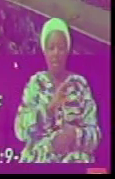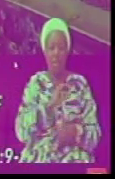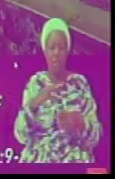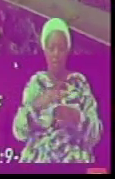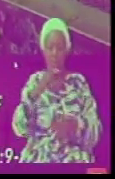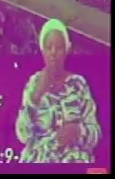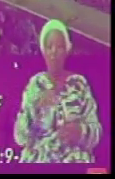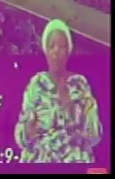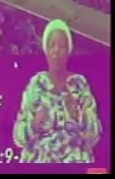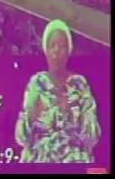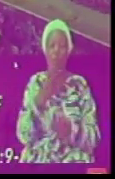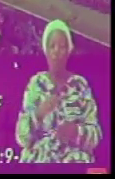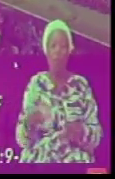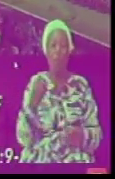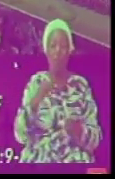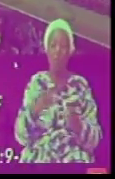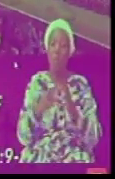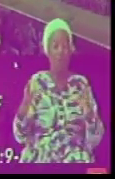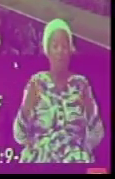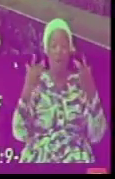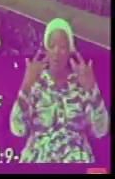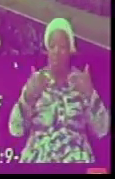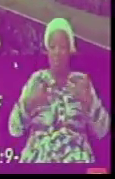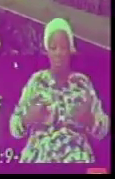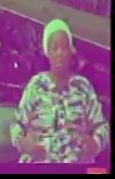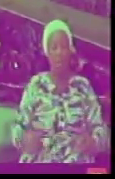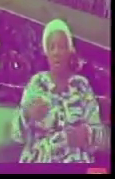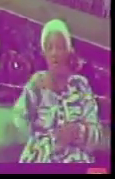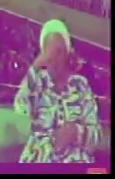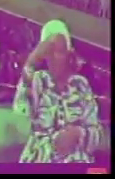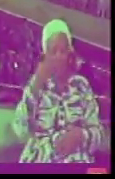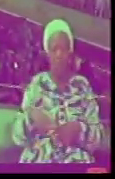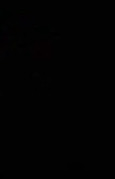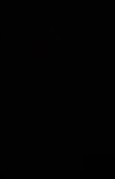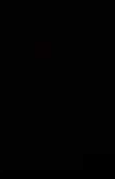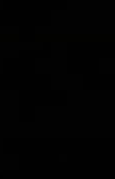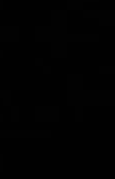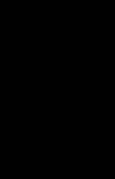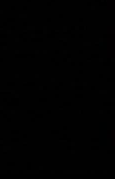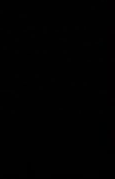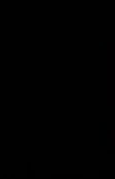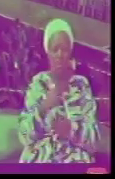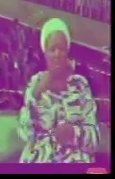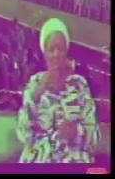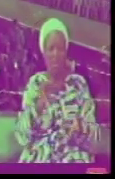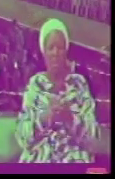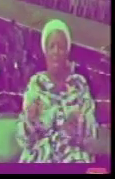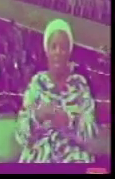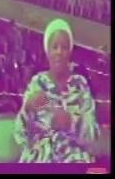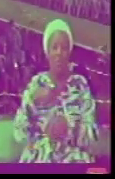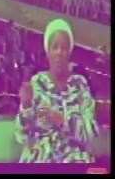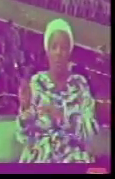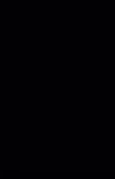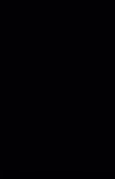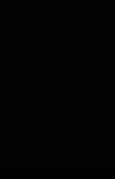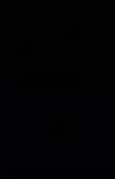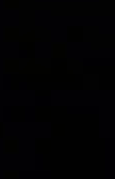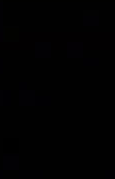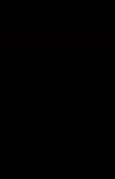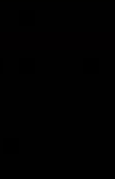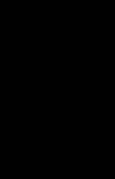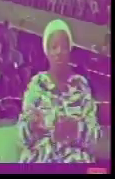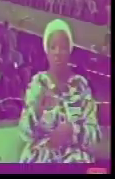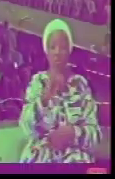Edom. And the soul of the people was much discouraged because of the